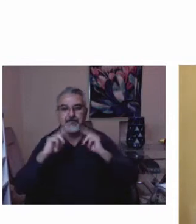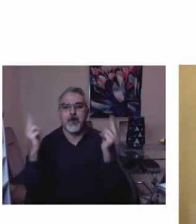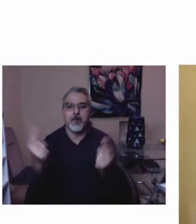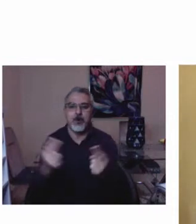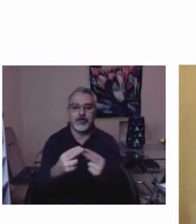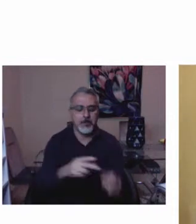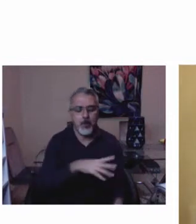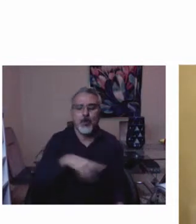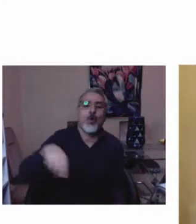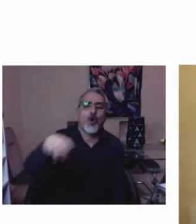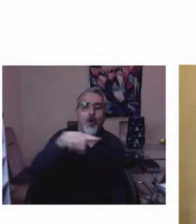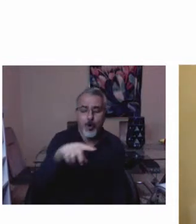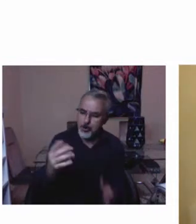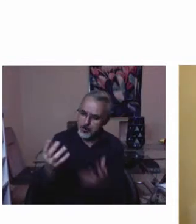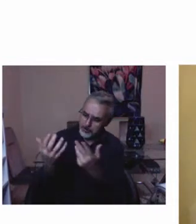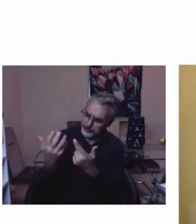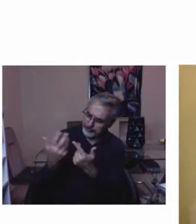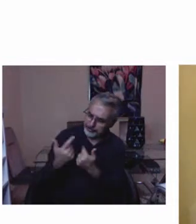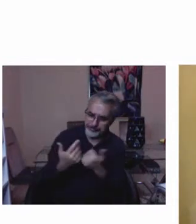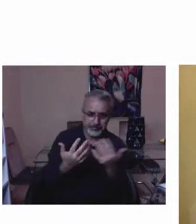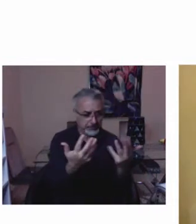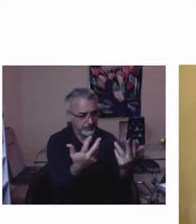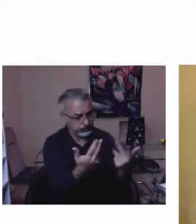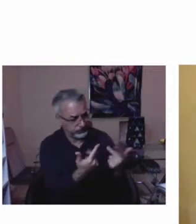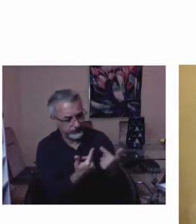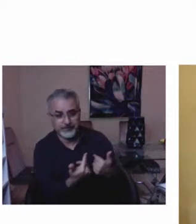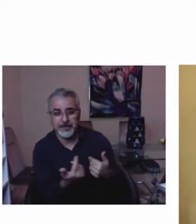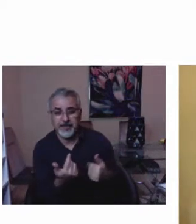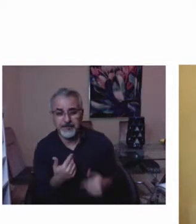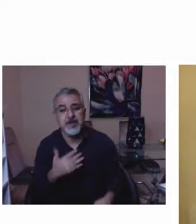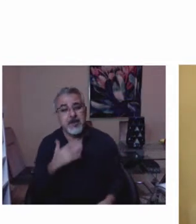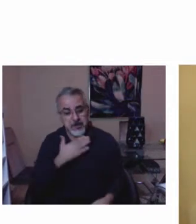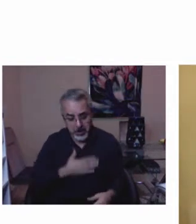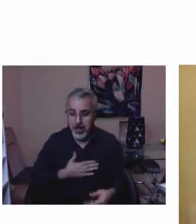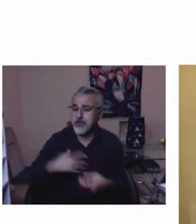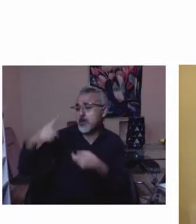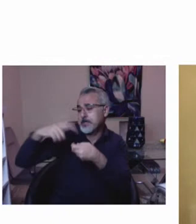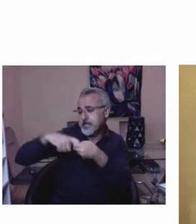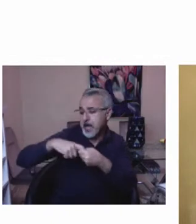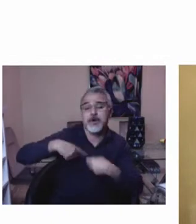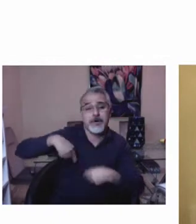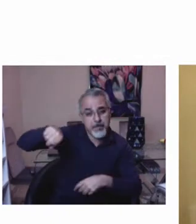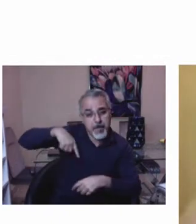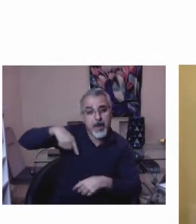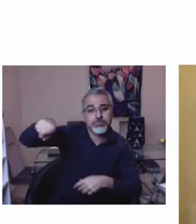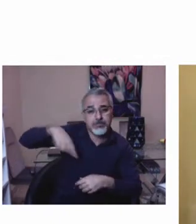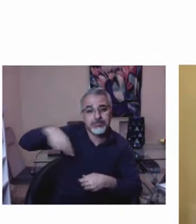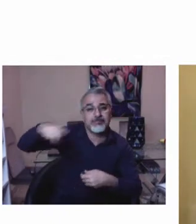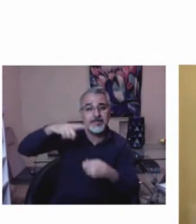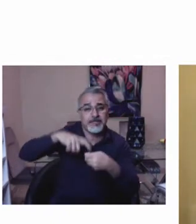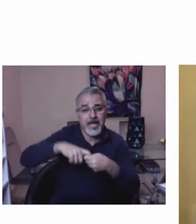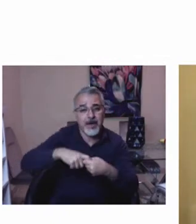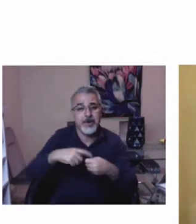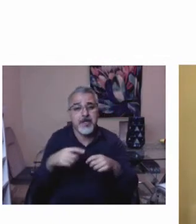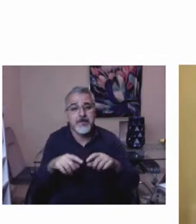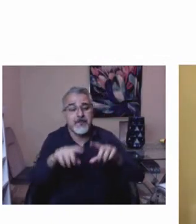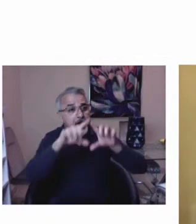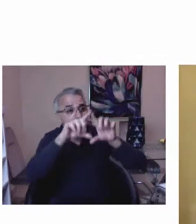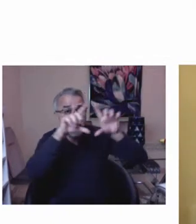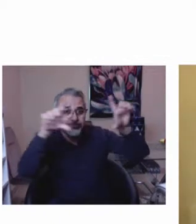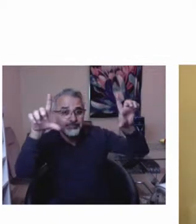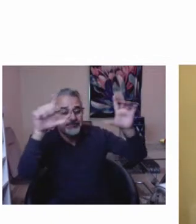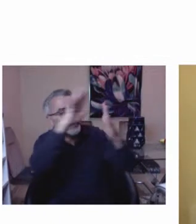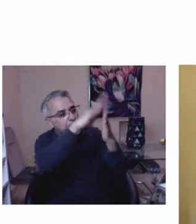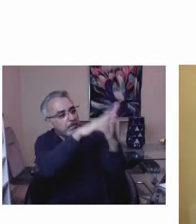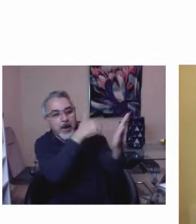all of these dashboards, all of these programs, indicators, funding mechanisms can be made in a world parallel to youth peacebuilding